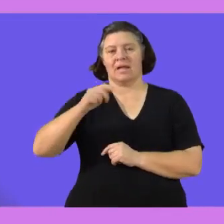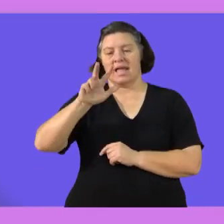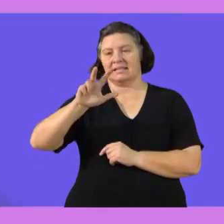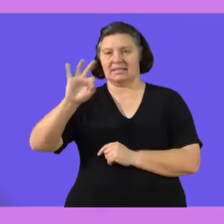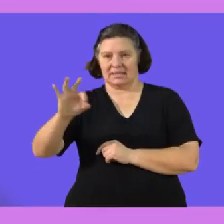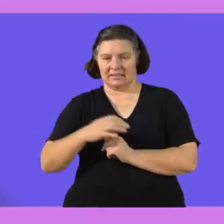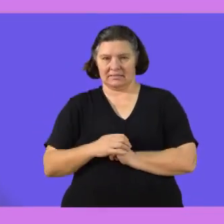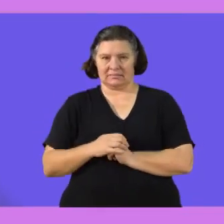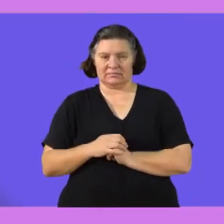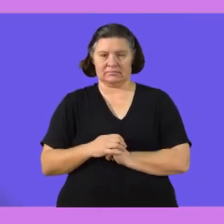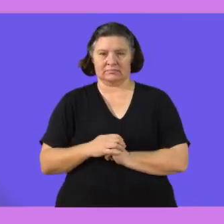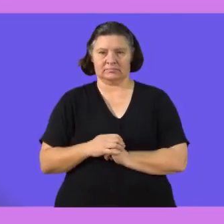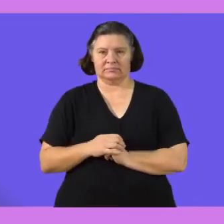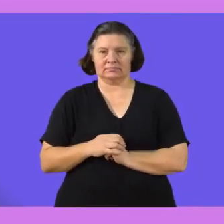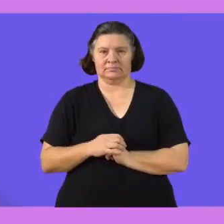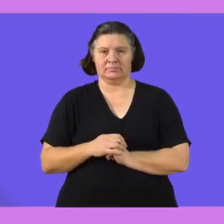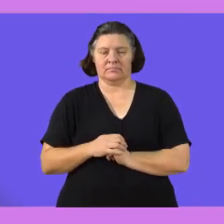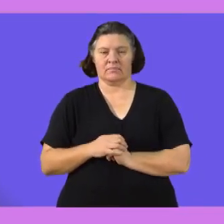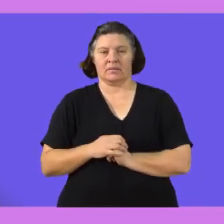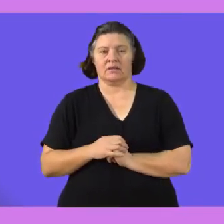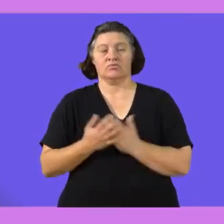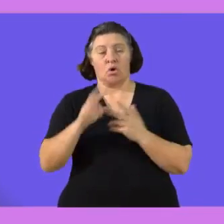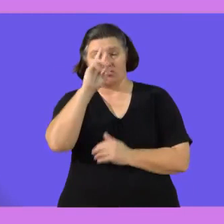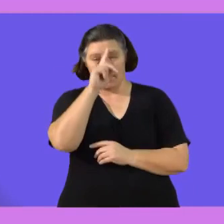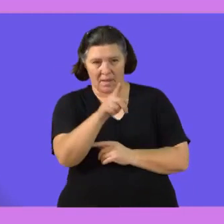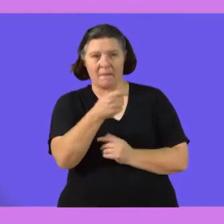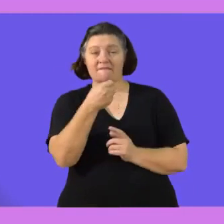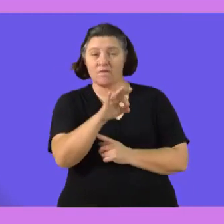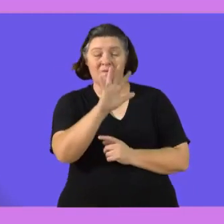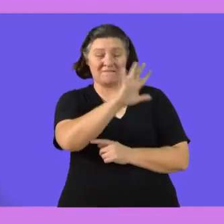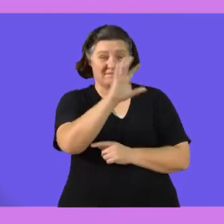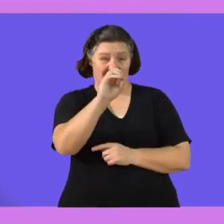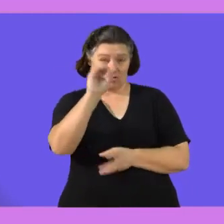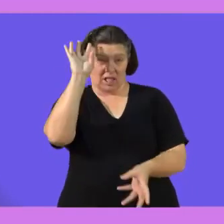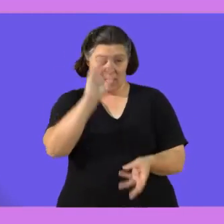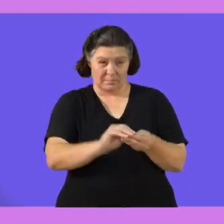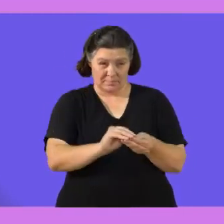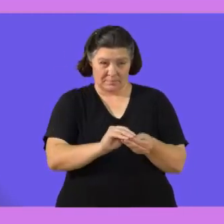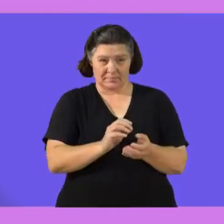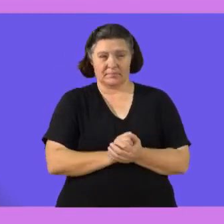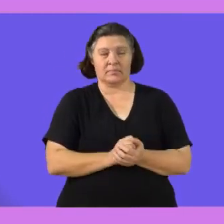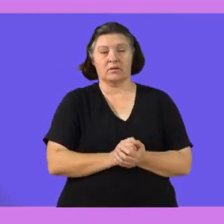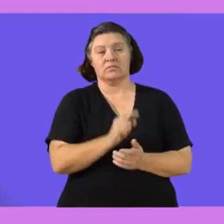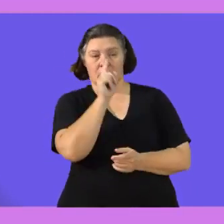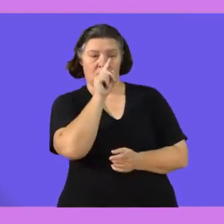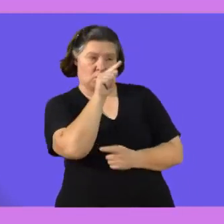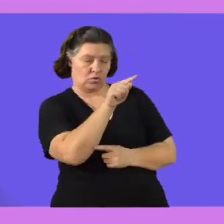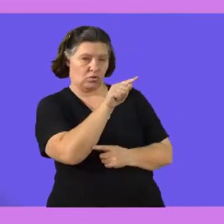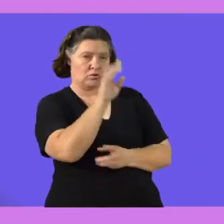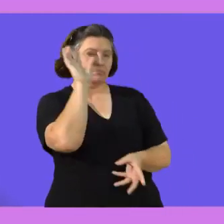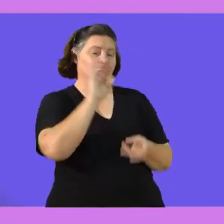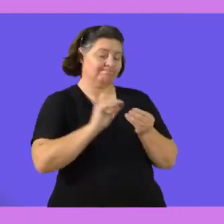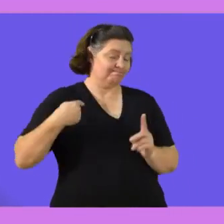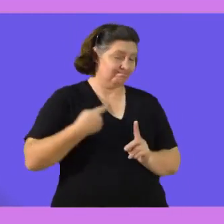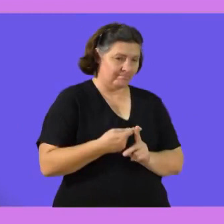304.83. So 304.83 cents. So remember, it must be for 500 kilowatt hours. So if I look at this, so far